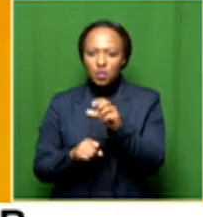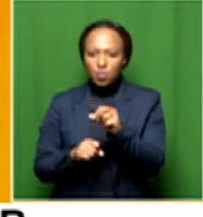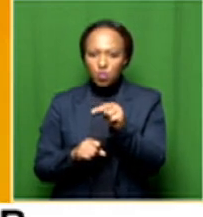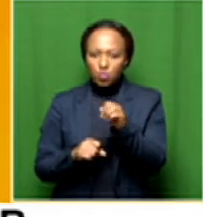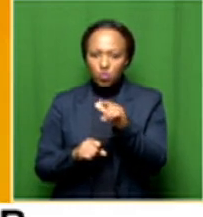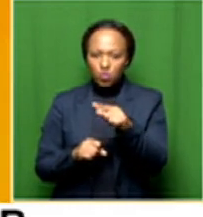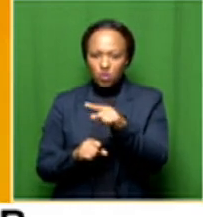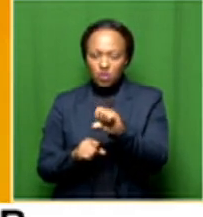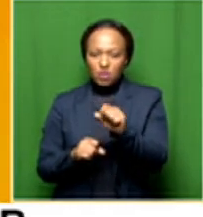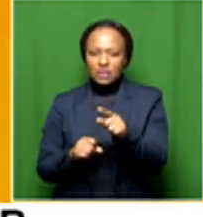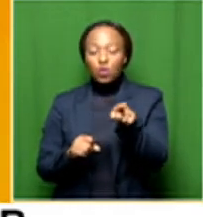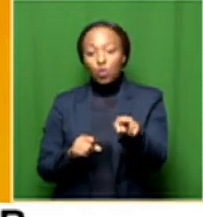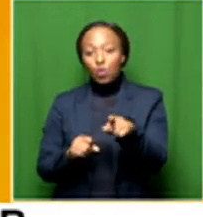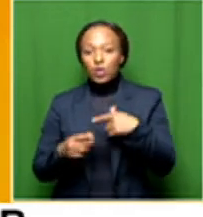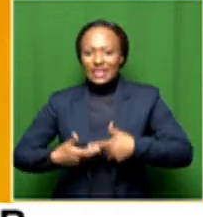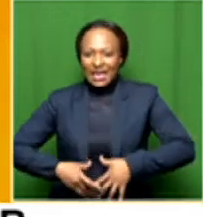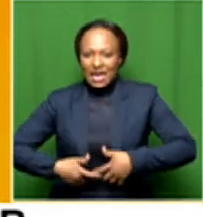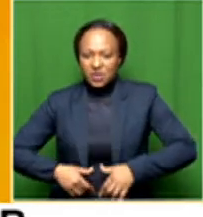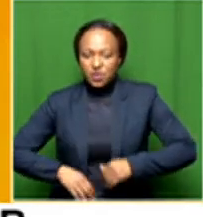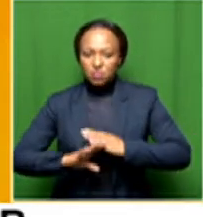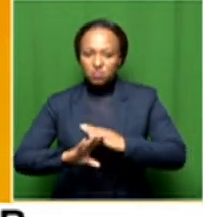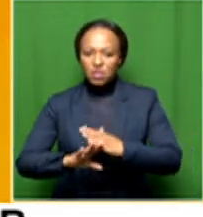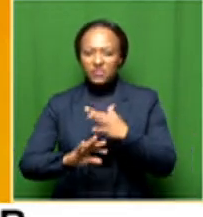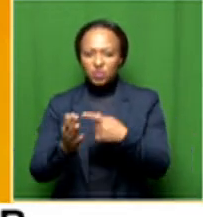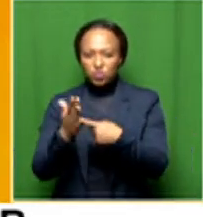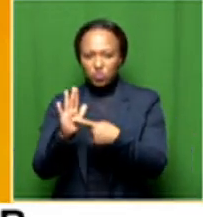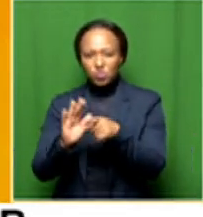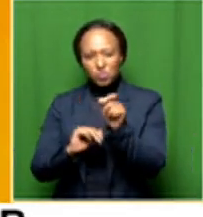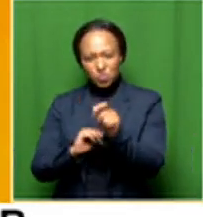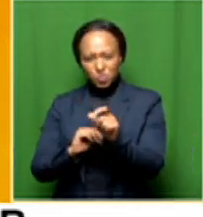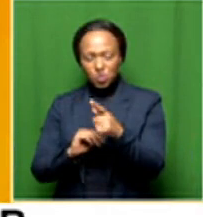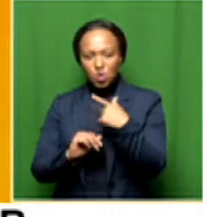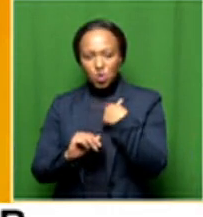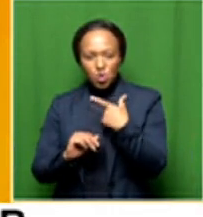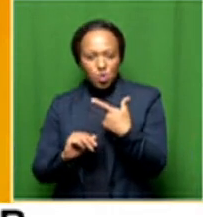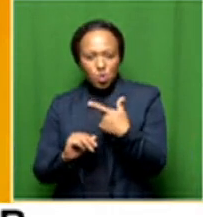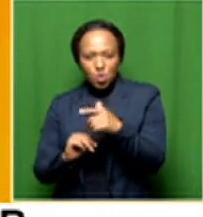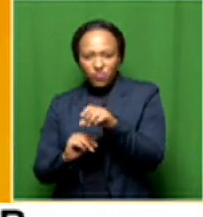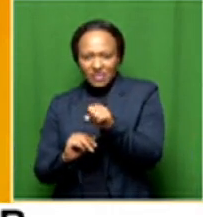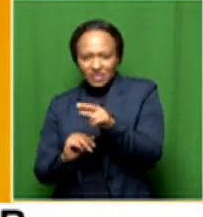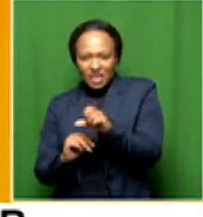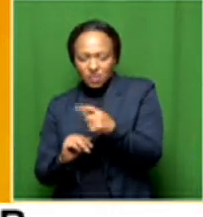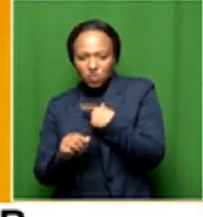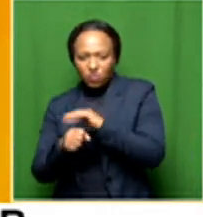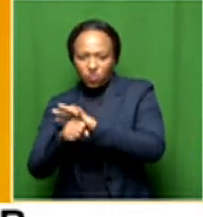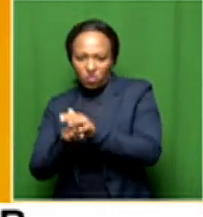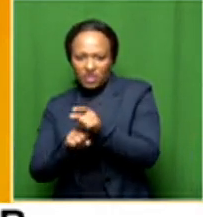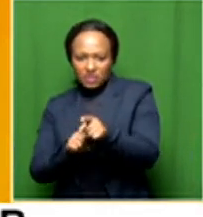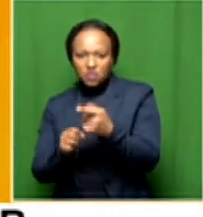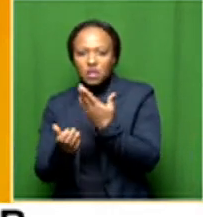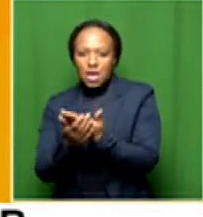that the anti-diarrheal agent has shown to be deadly to SARS-COVID-2, which is what